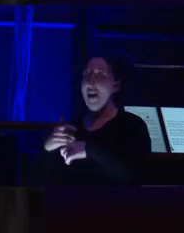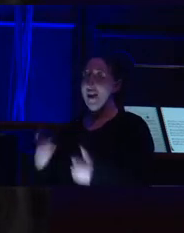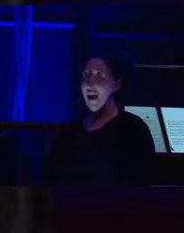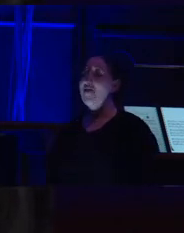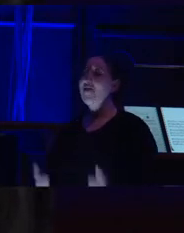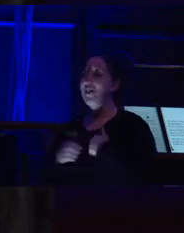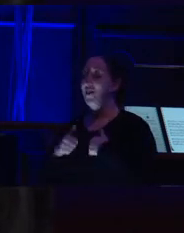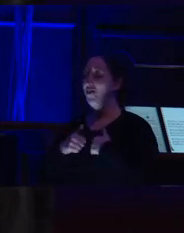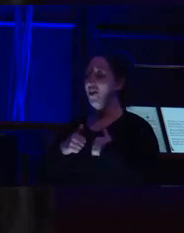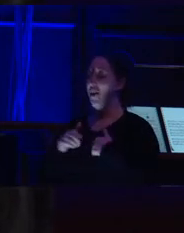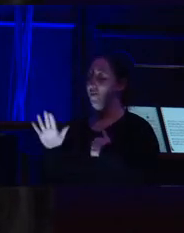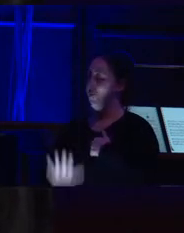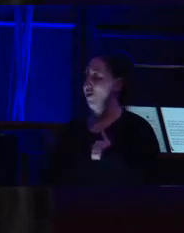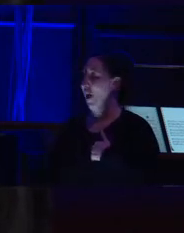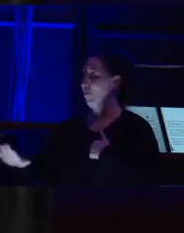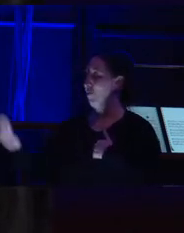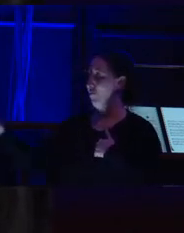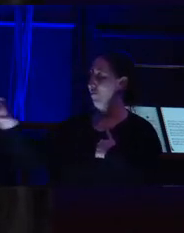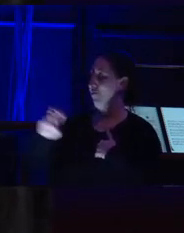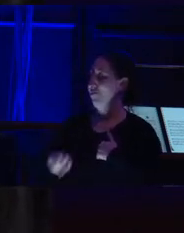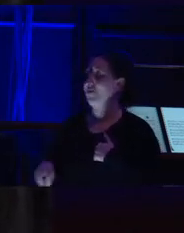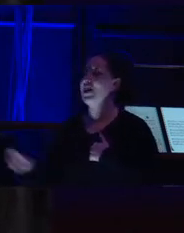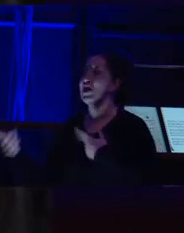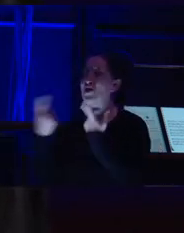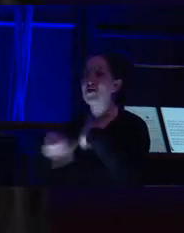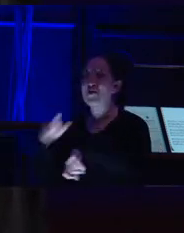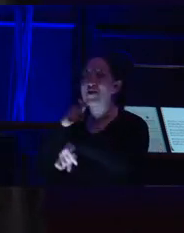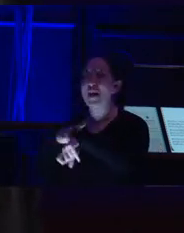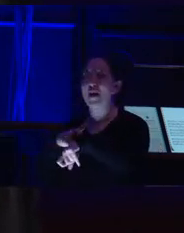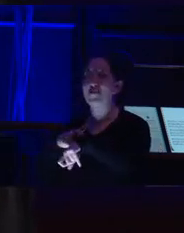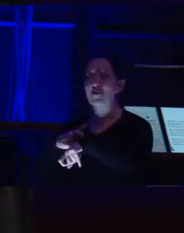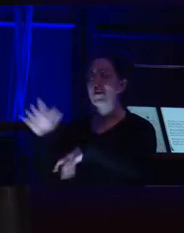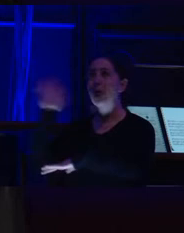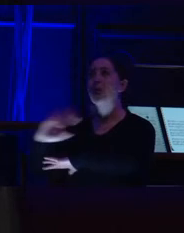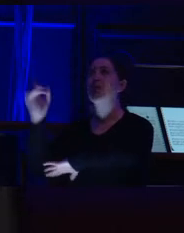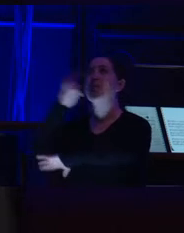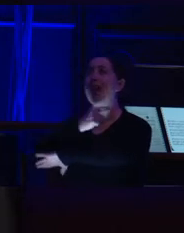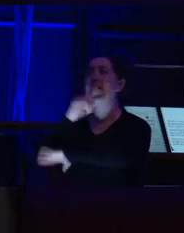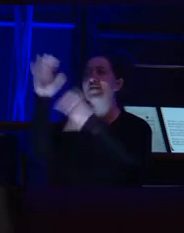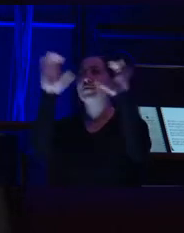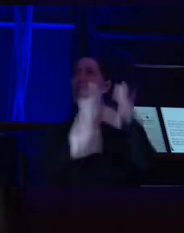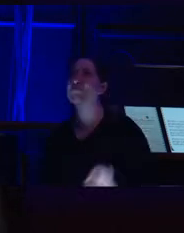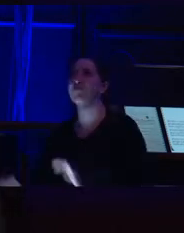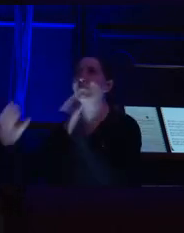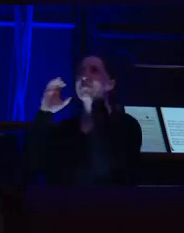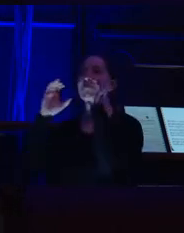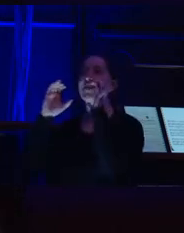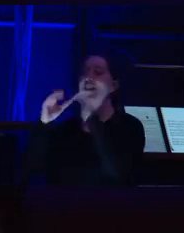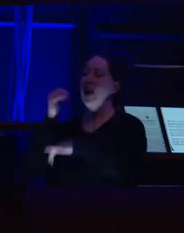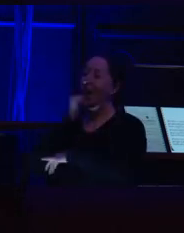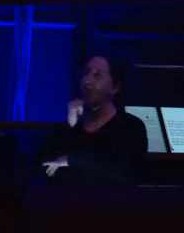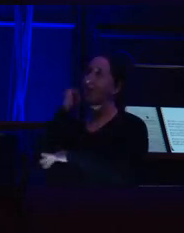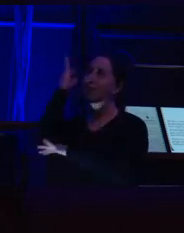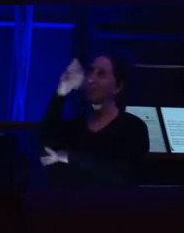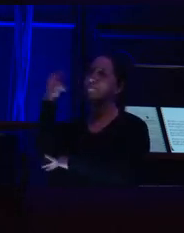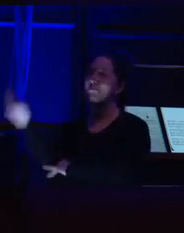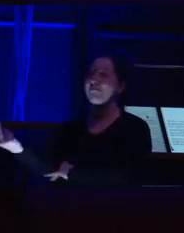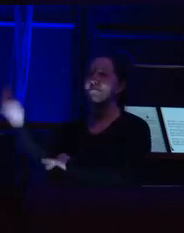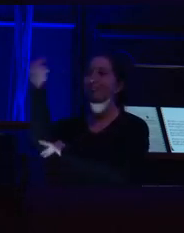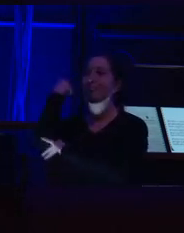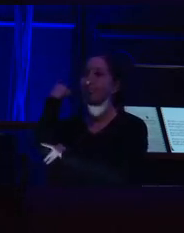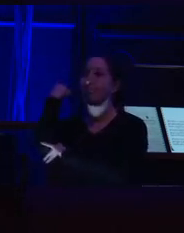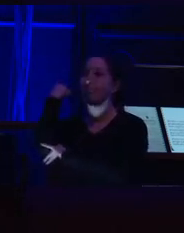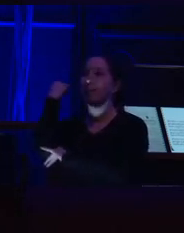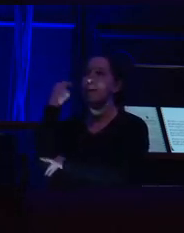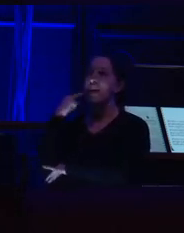campus. And I think of those times and those days and those nights every day. In fact, it